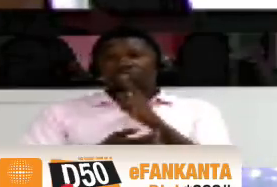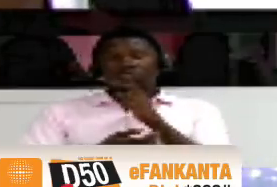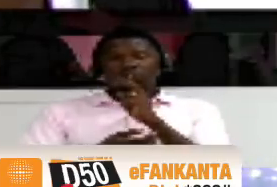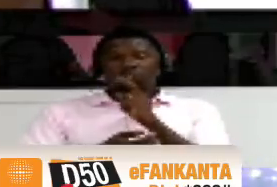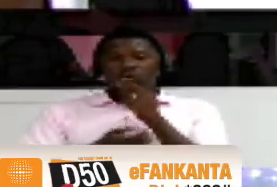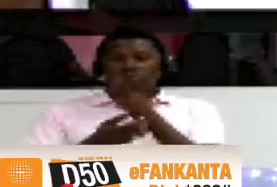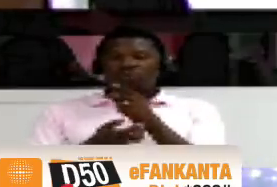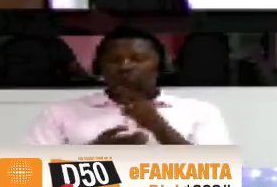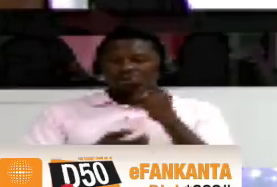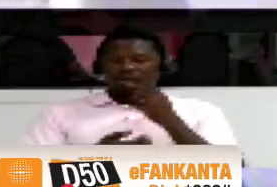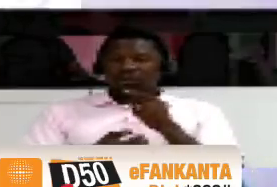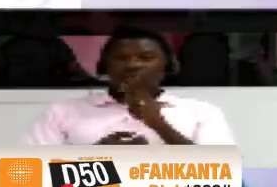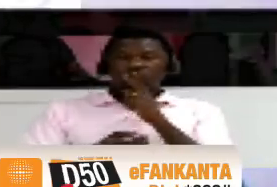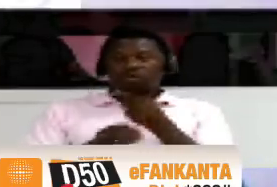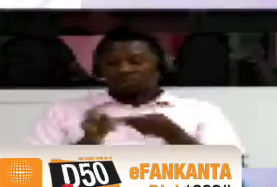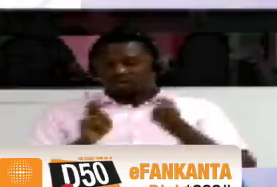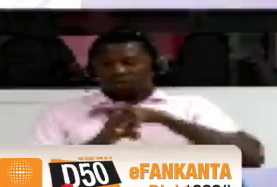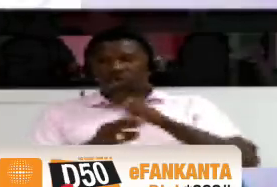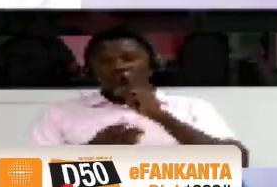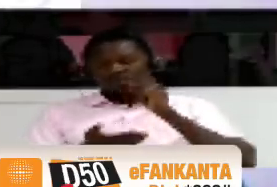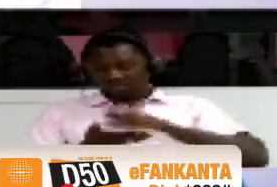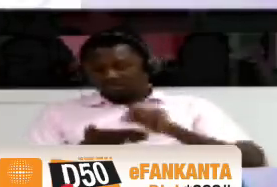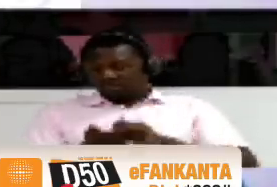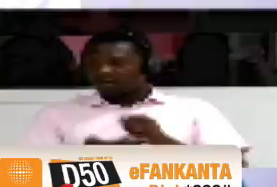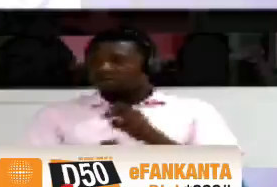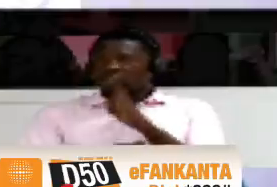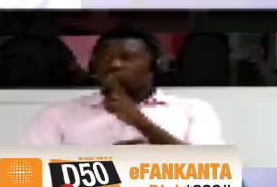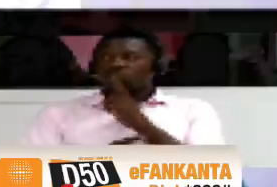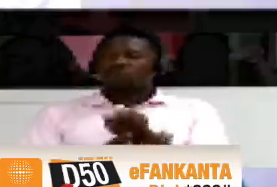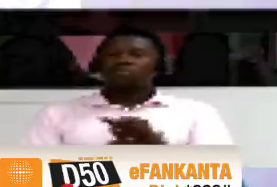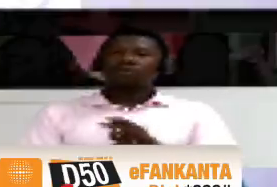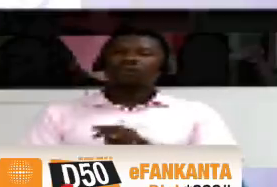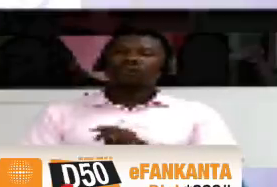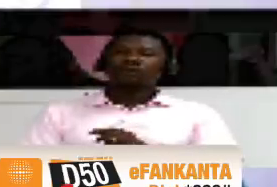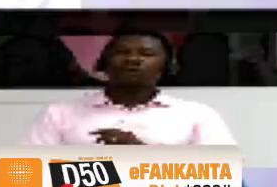of that report, the post-mortem report?